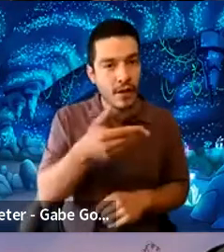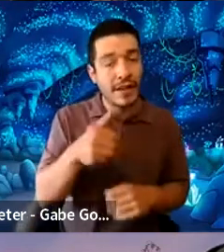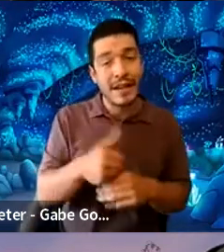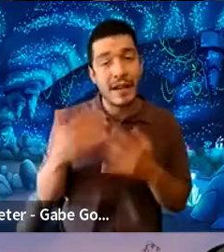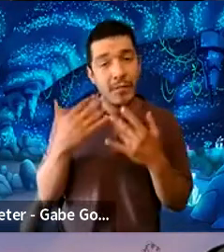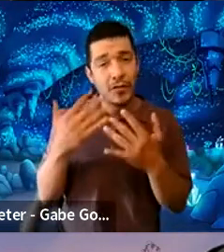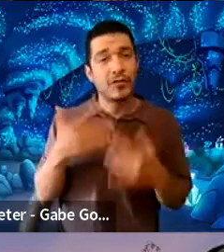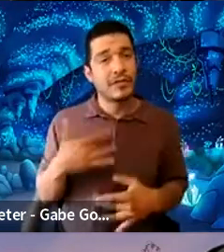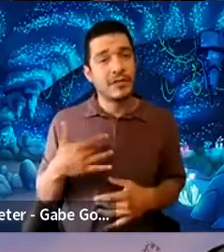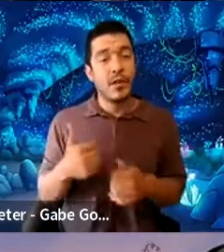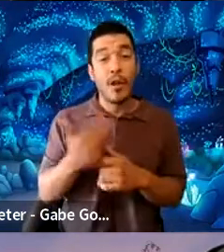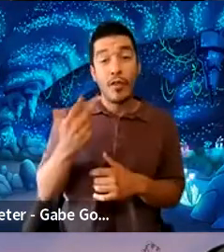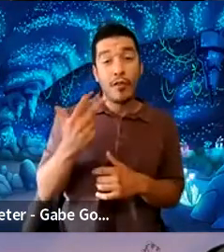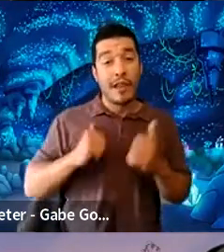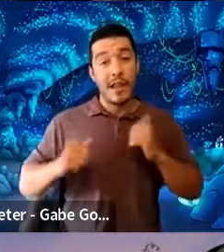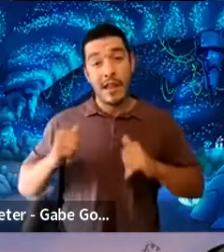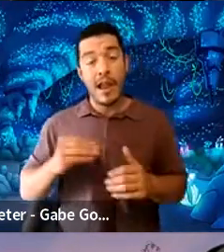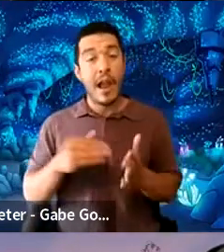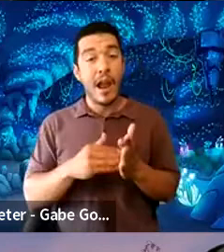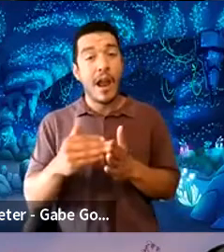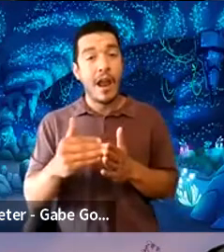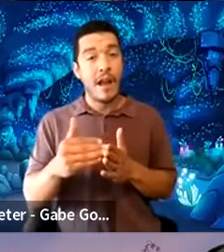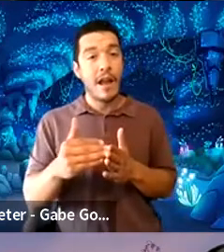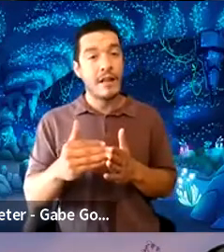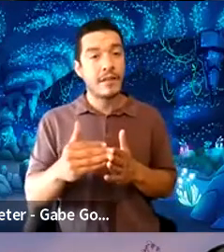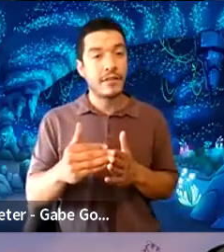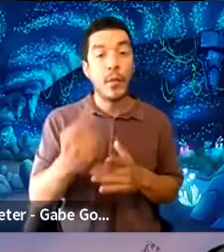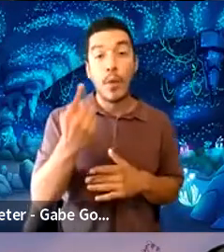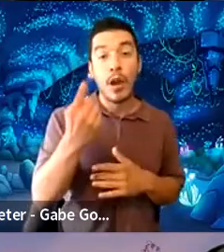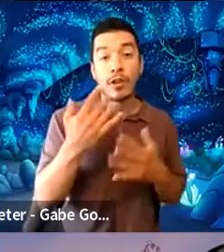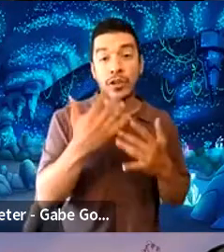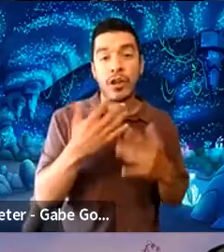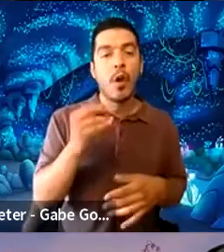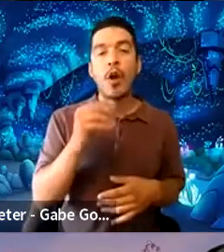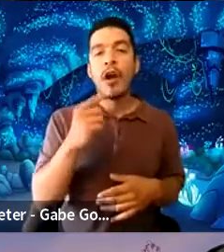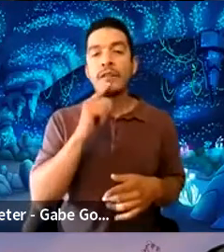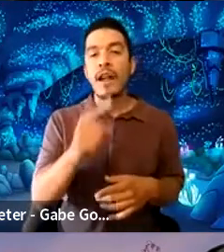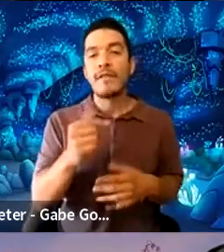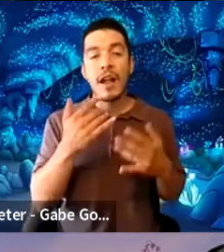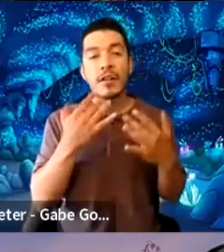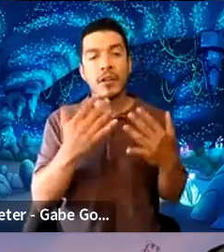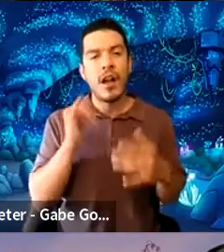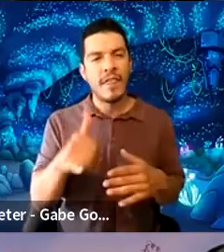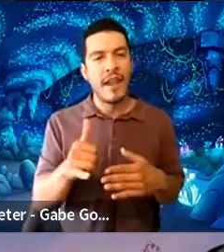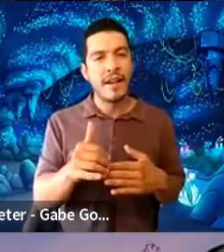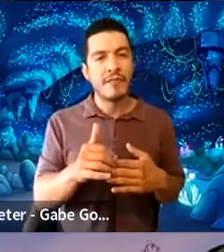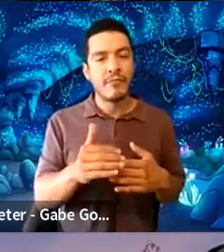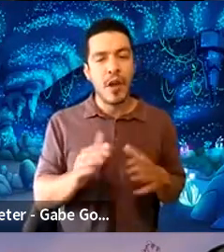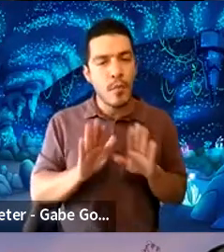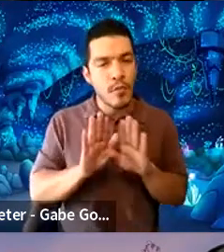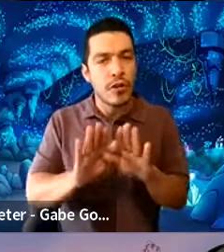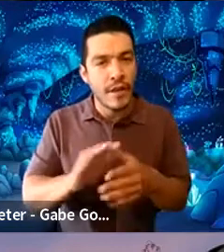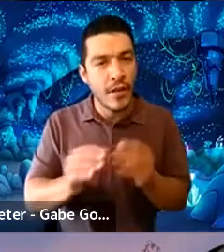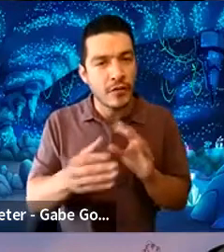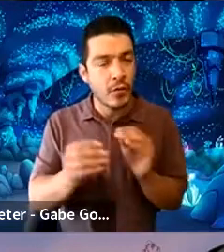with three acts, and often an I Want song, or definitely a song that forwarded the story or told us a little bit